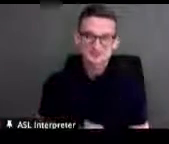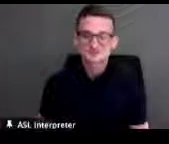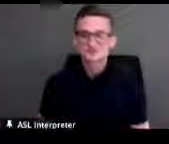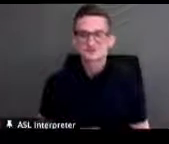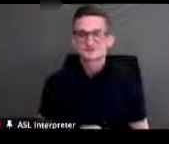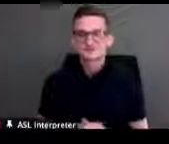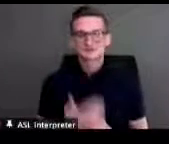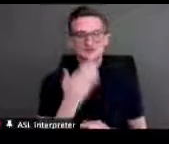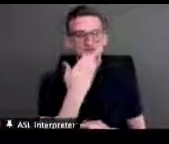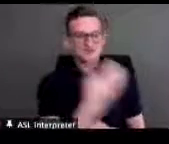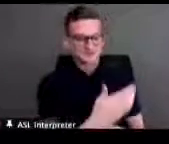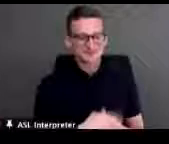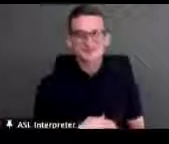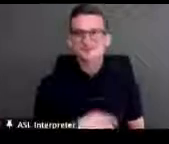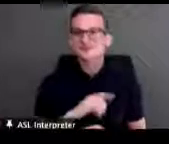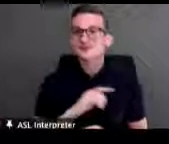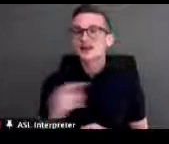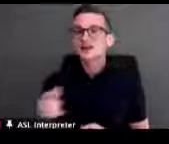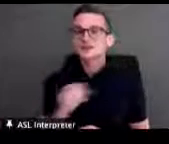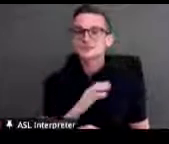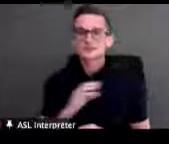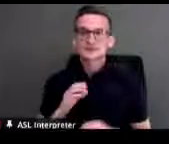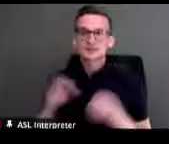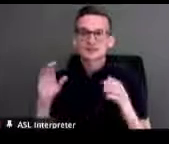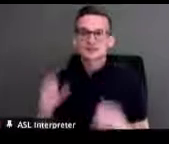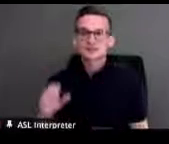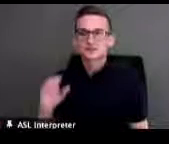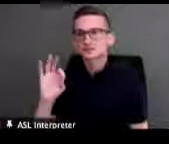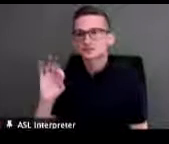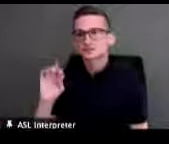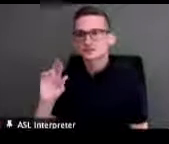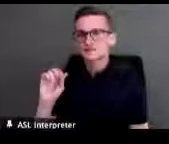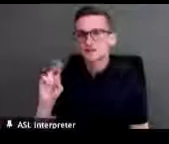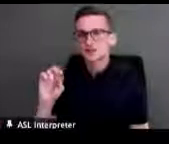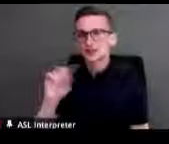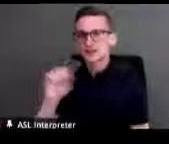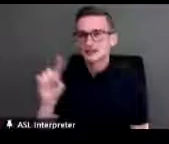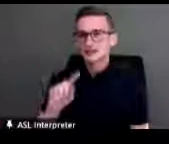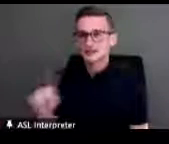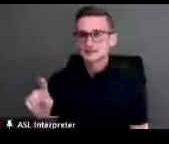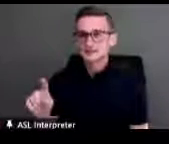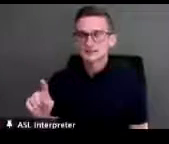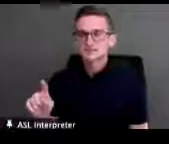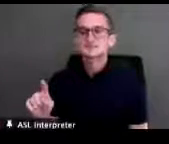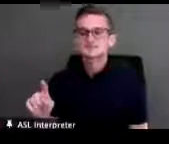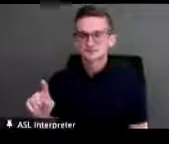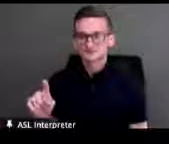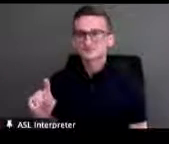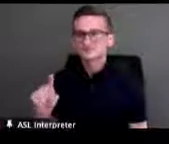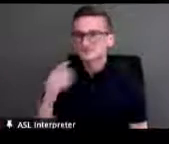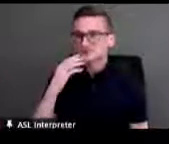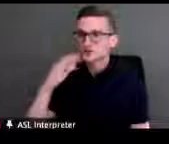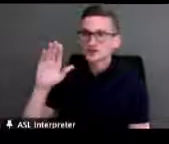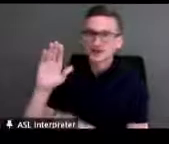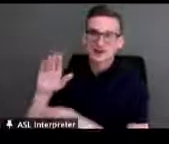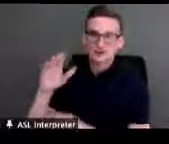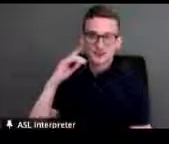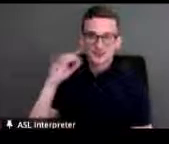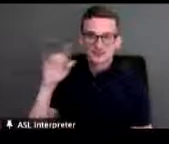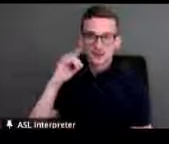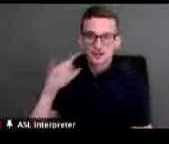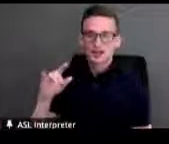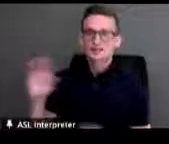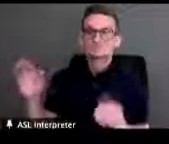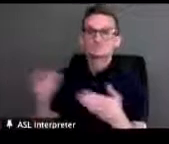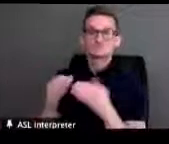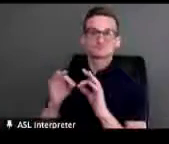Thank you very much. Let's go to Commissioner Alicia Fernandez. Buenas tardes, California. Soy Alicia Fernandez del